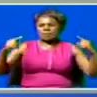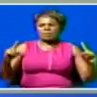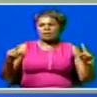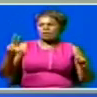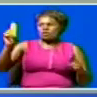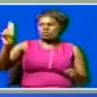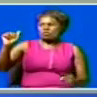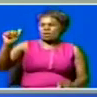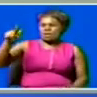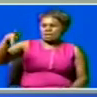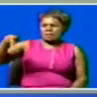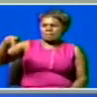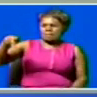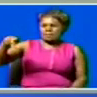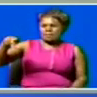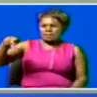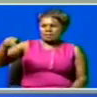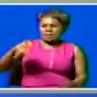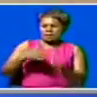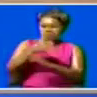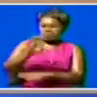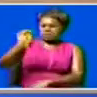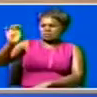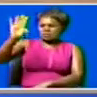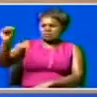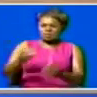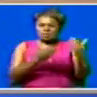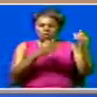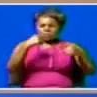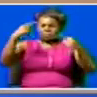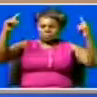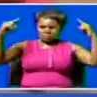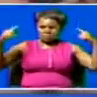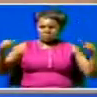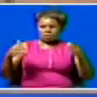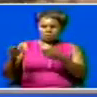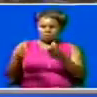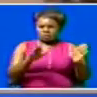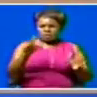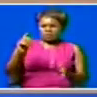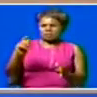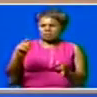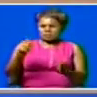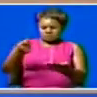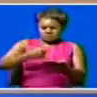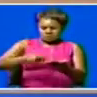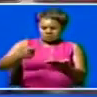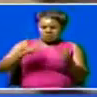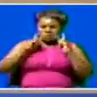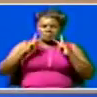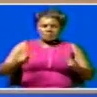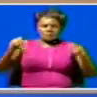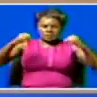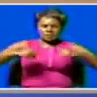UAP Old Mutual Group right across East Africa. The hopes of prosperity and opportunities that came with the signing of the peace accord